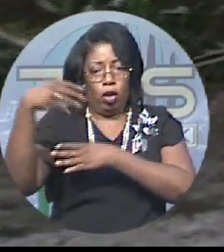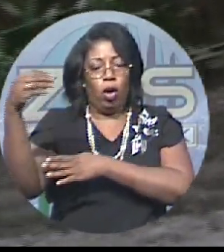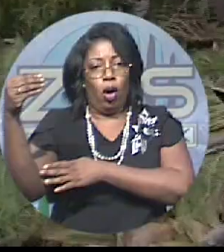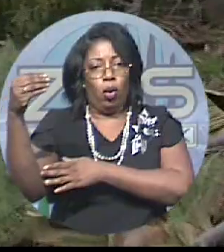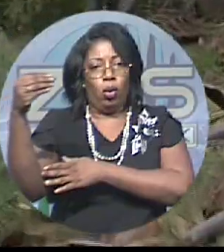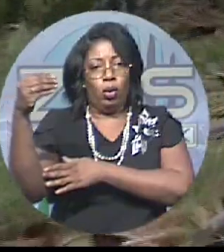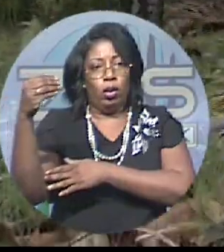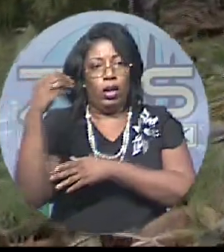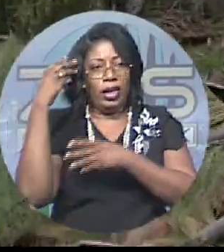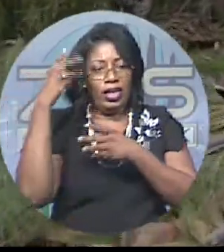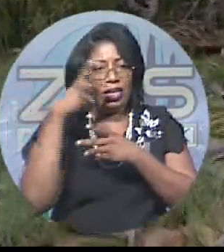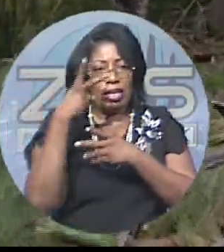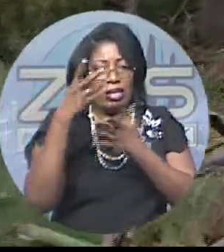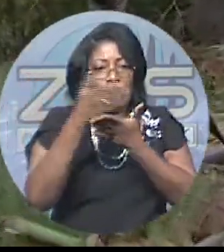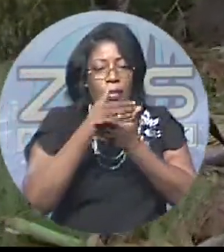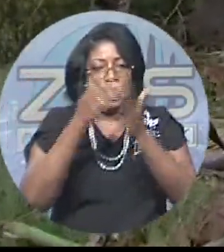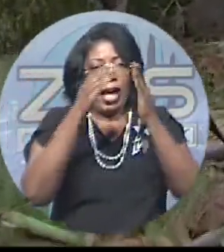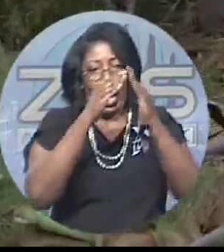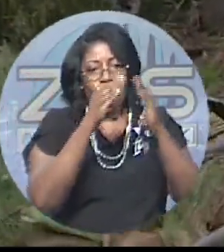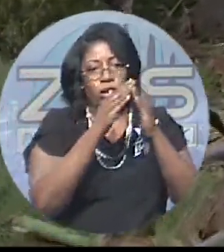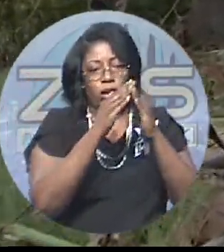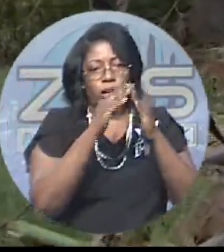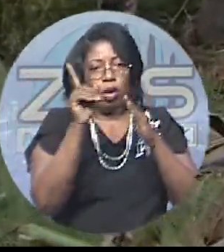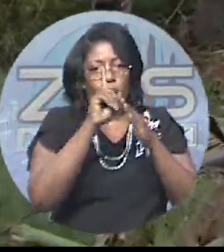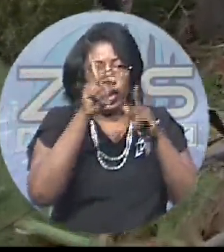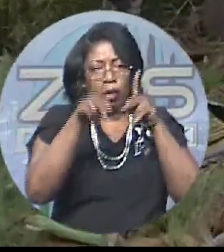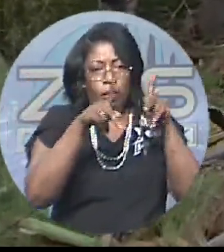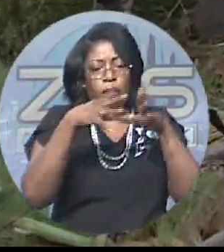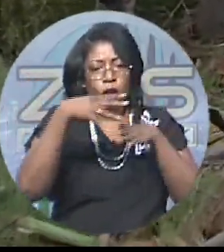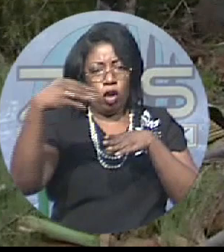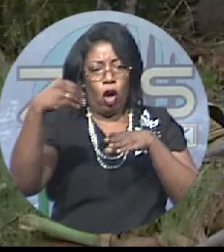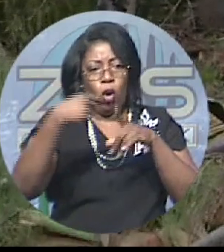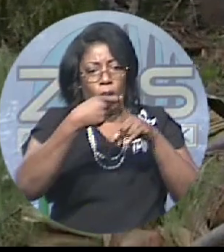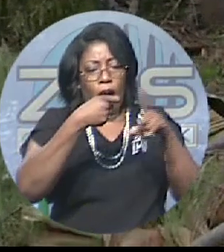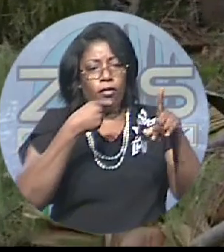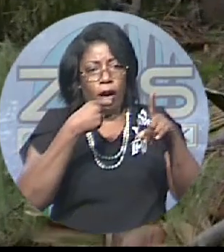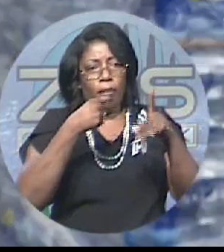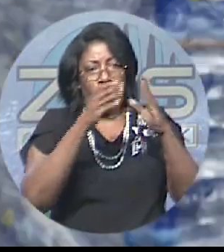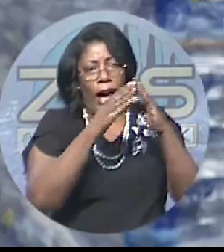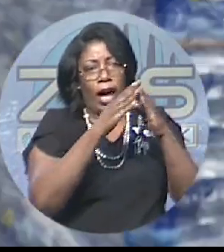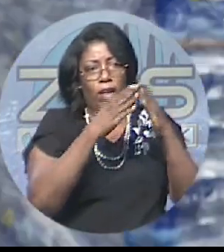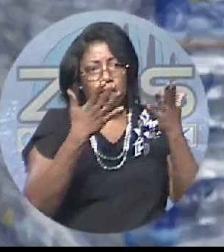I'm wondering, the persons who occupied these houses, where were they?